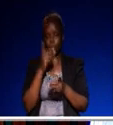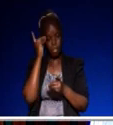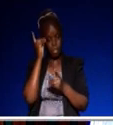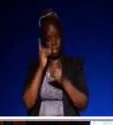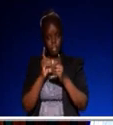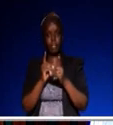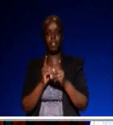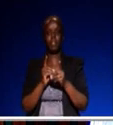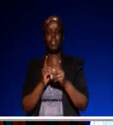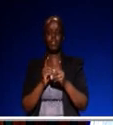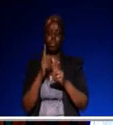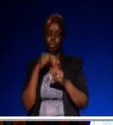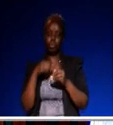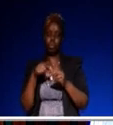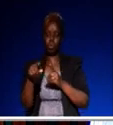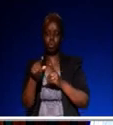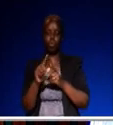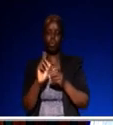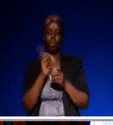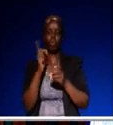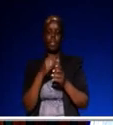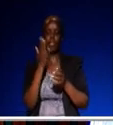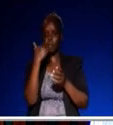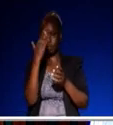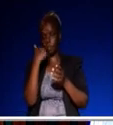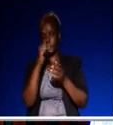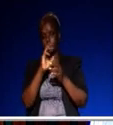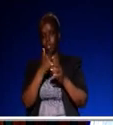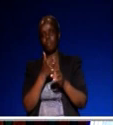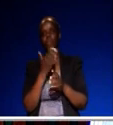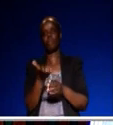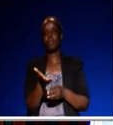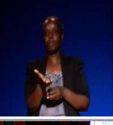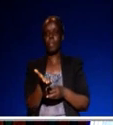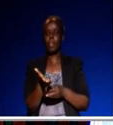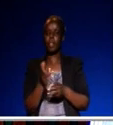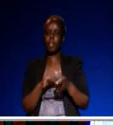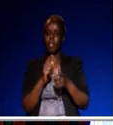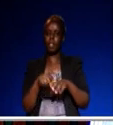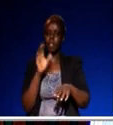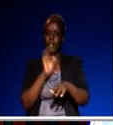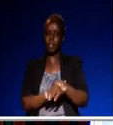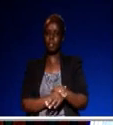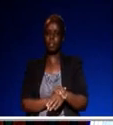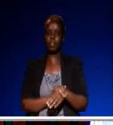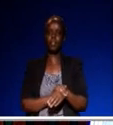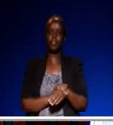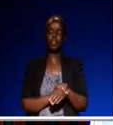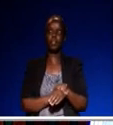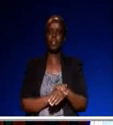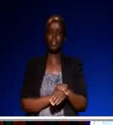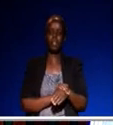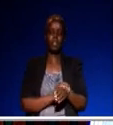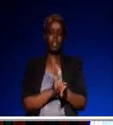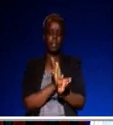decided to go to where the smell was flowing from. Then he gets into a